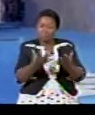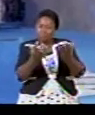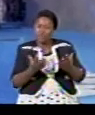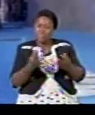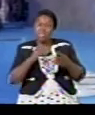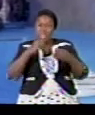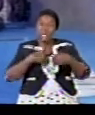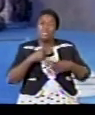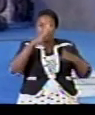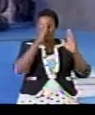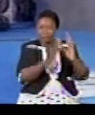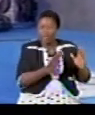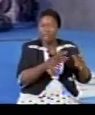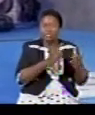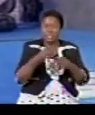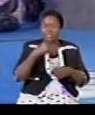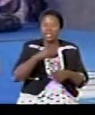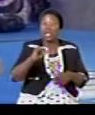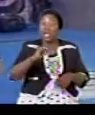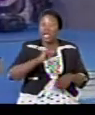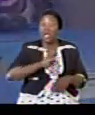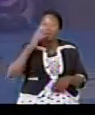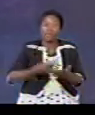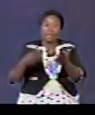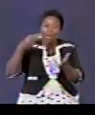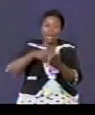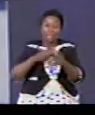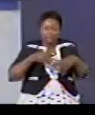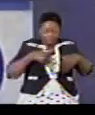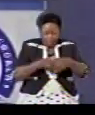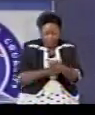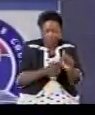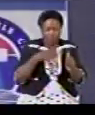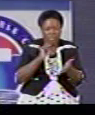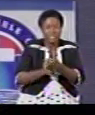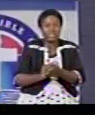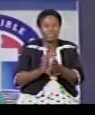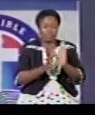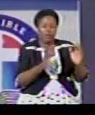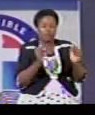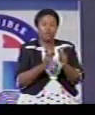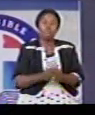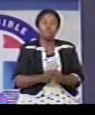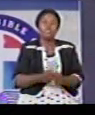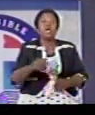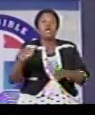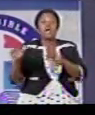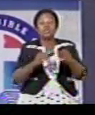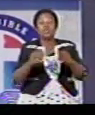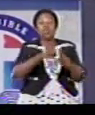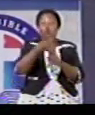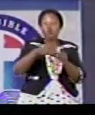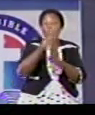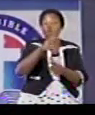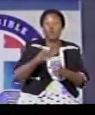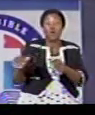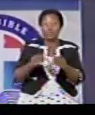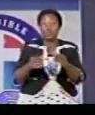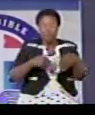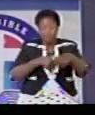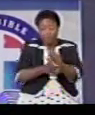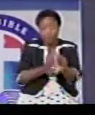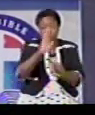arise. And he followed the intention with action. When your action follows